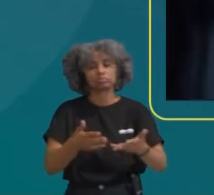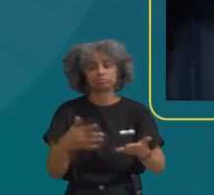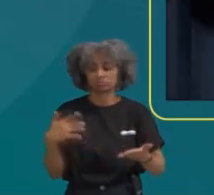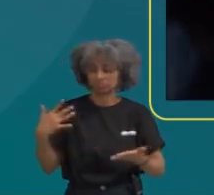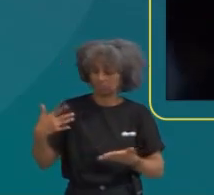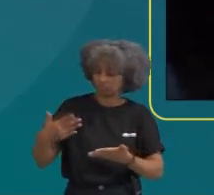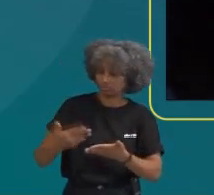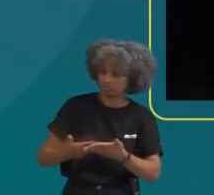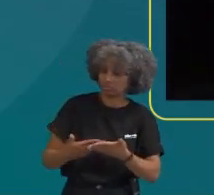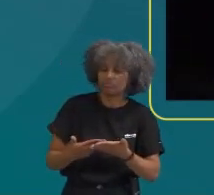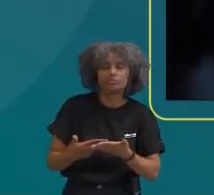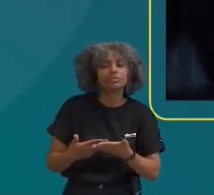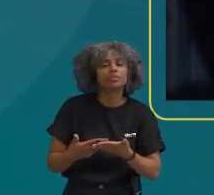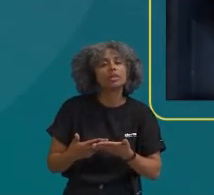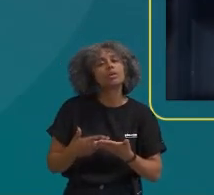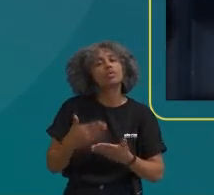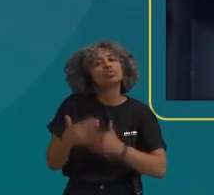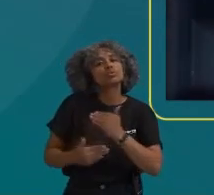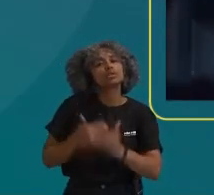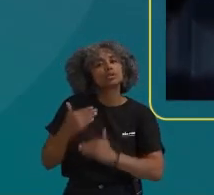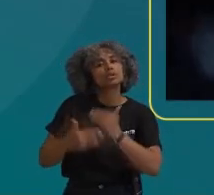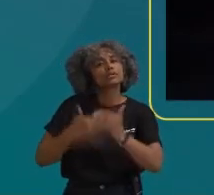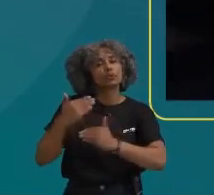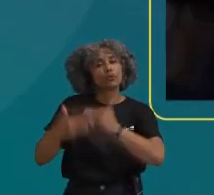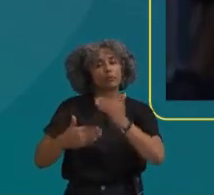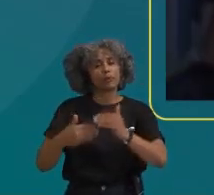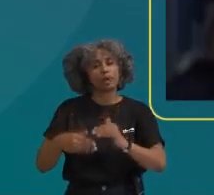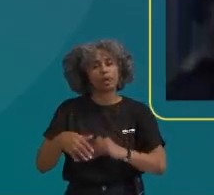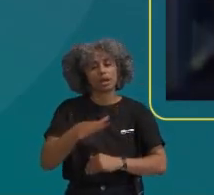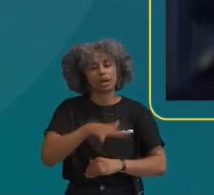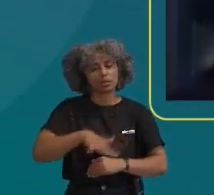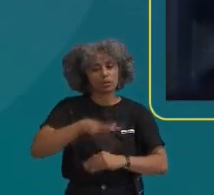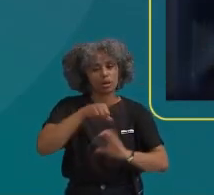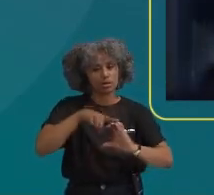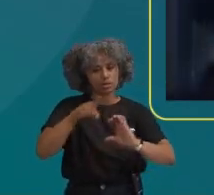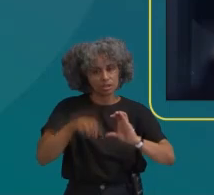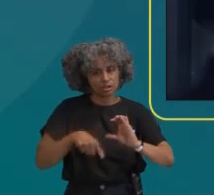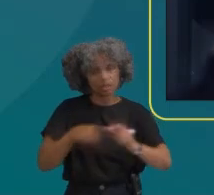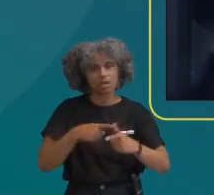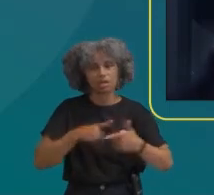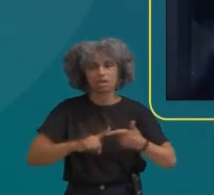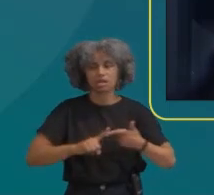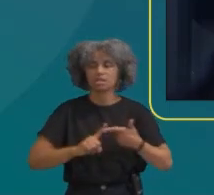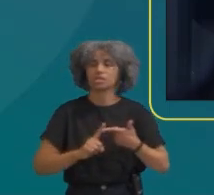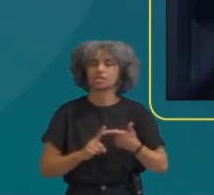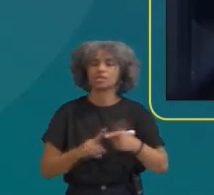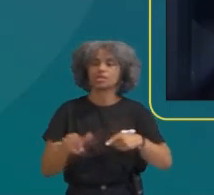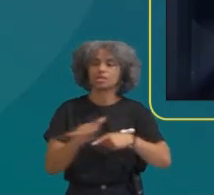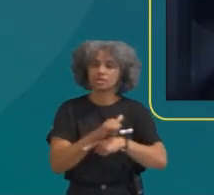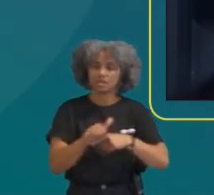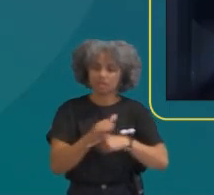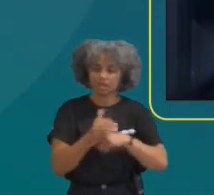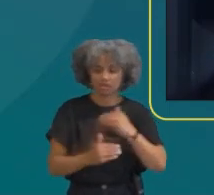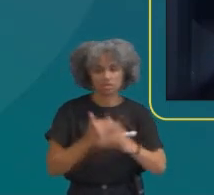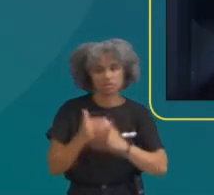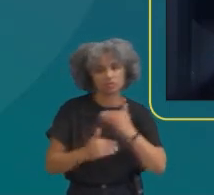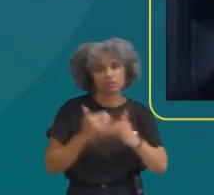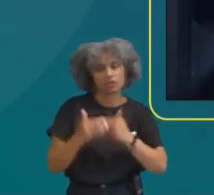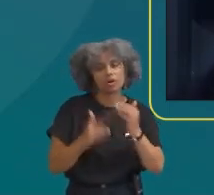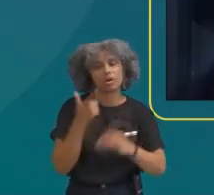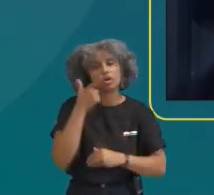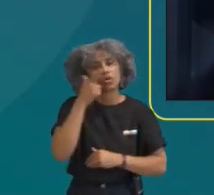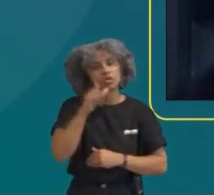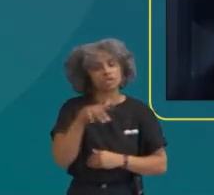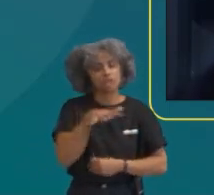be able to create better policies for us to move forward as we transition from a very rural area towards an